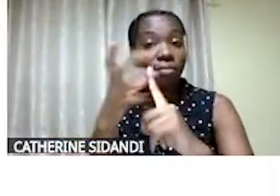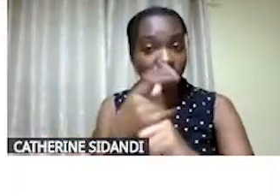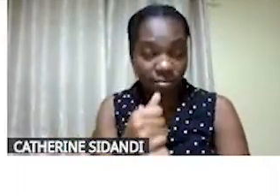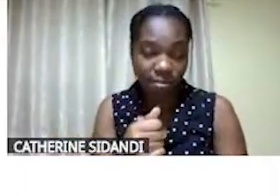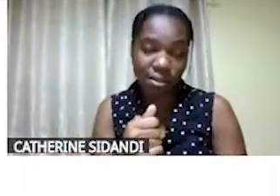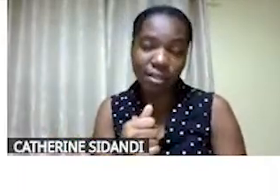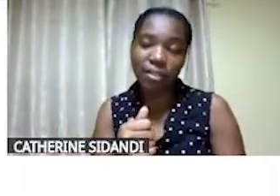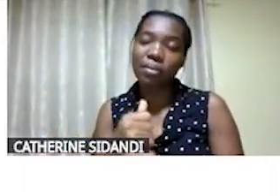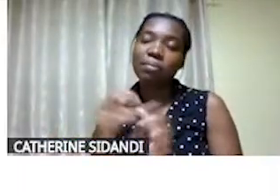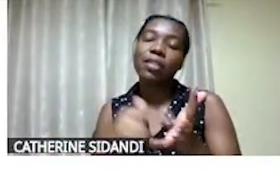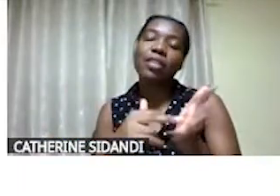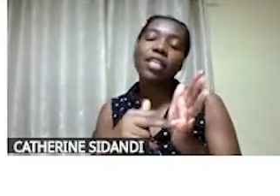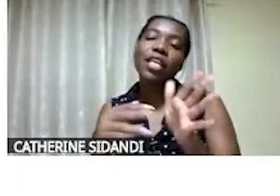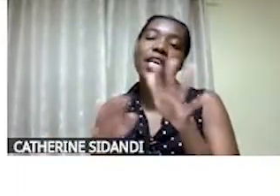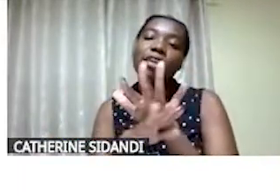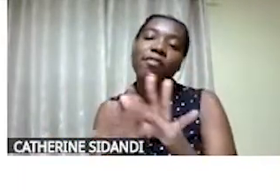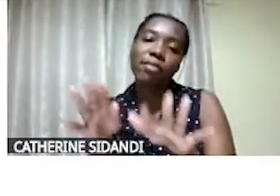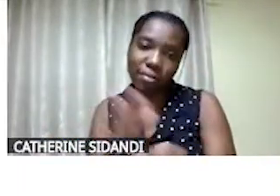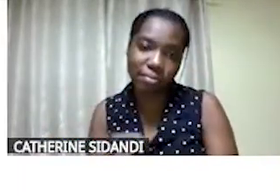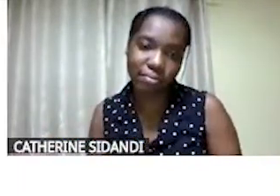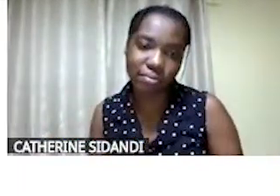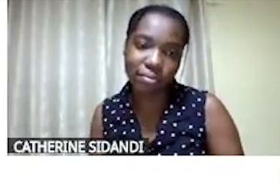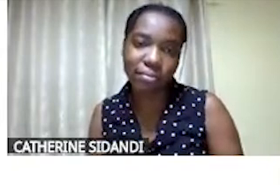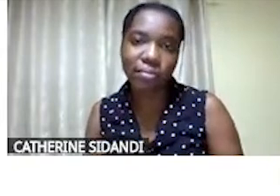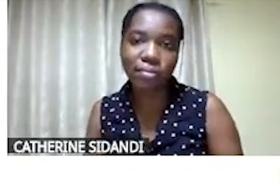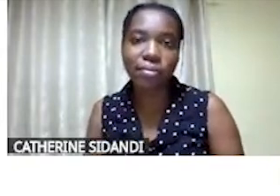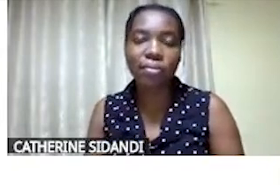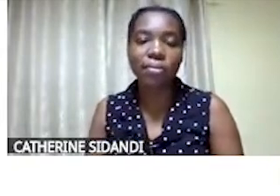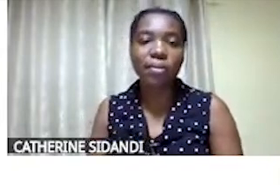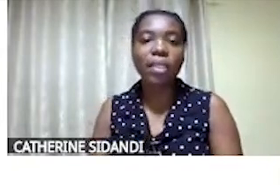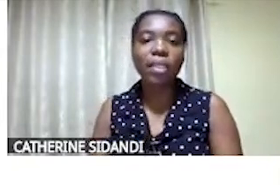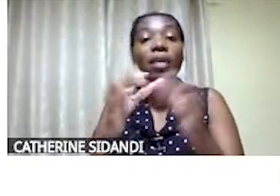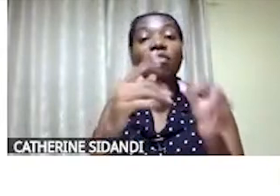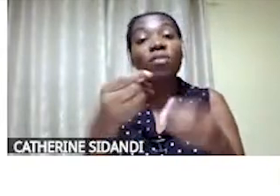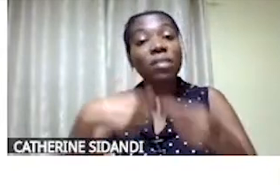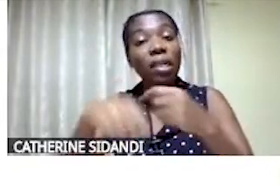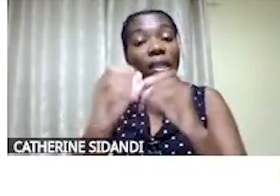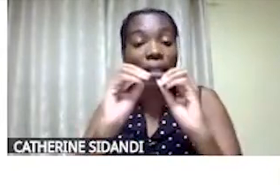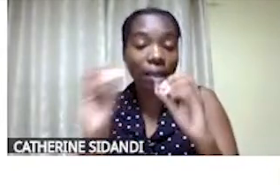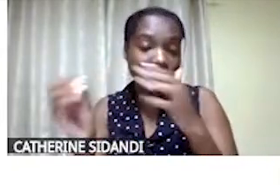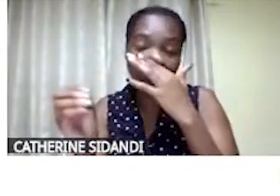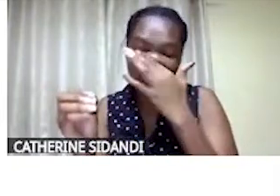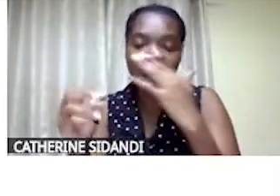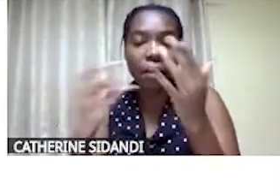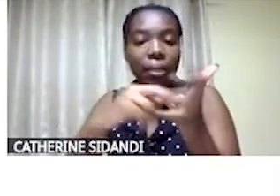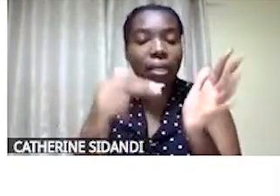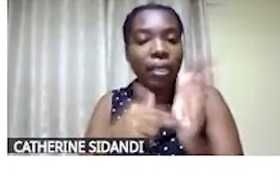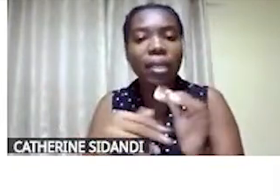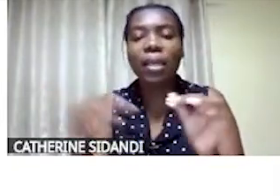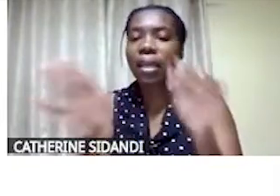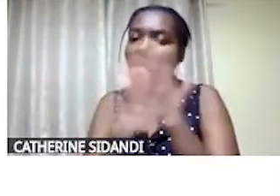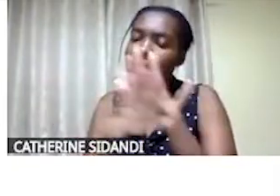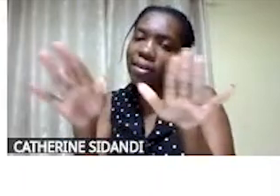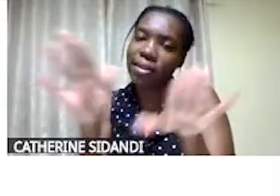Yeah. If you are not making sales, then everything else, no matter how beautiful it is, everything else that you've